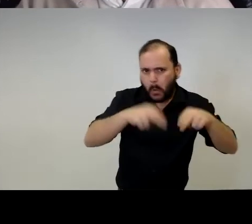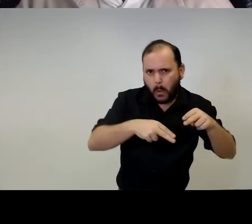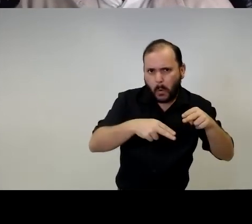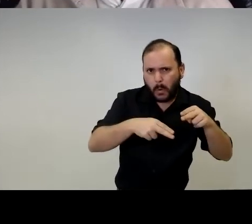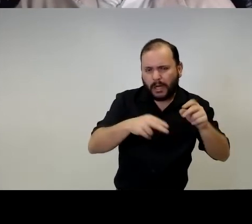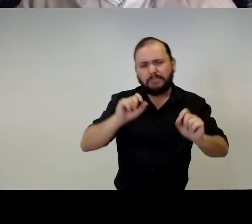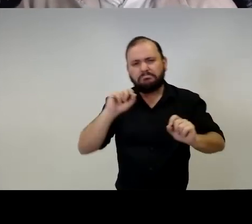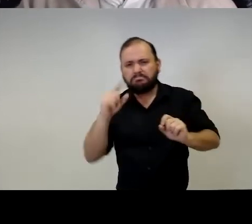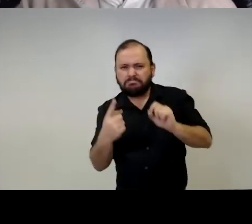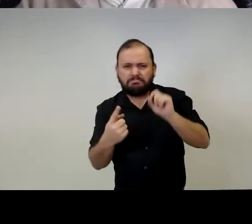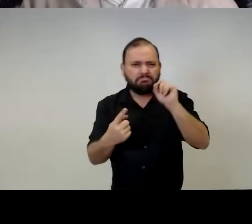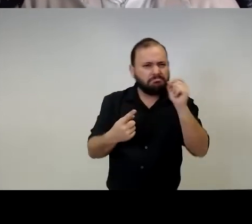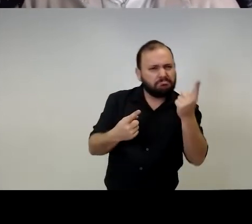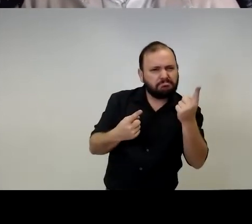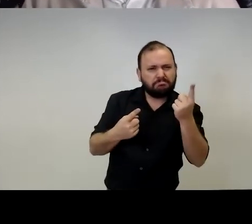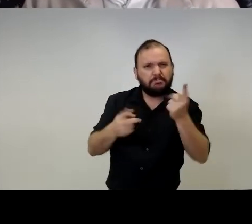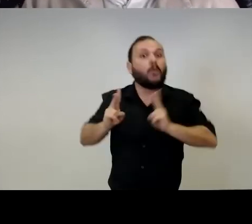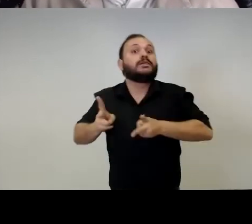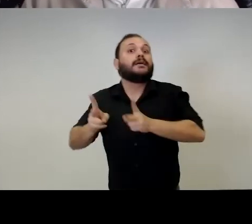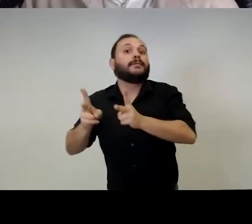different settings. Next slide, please.